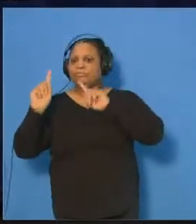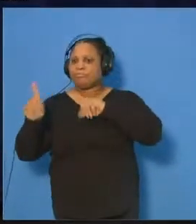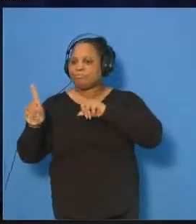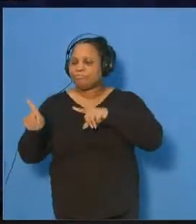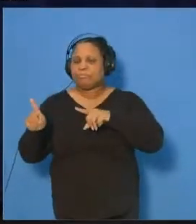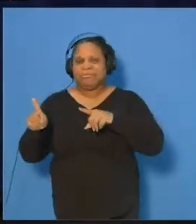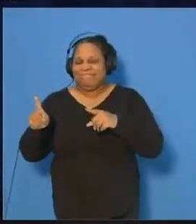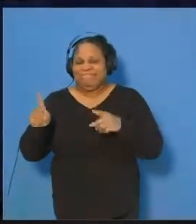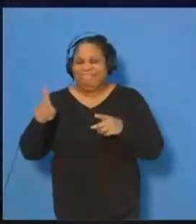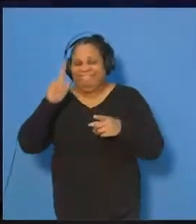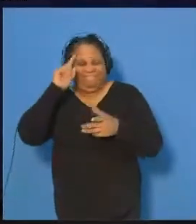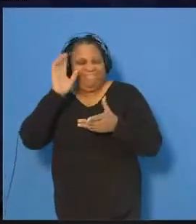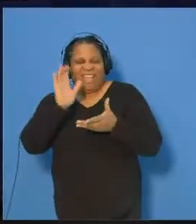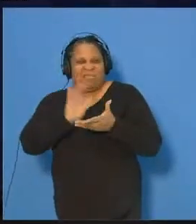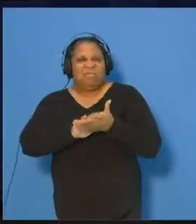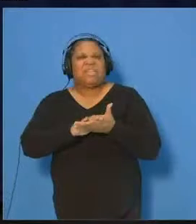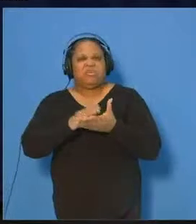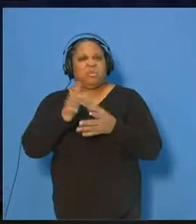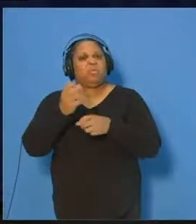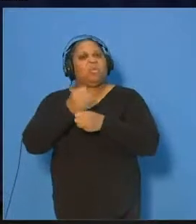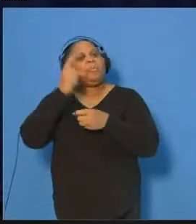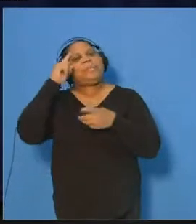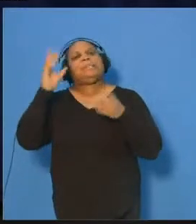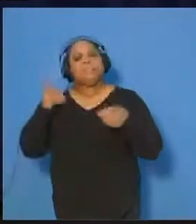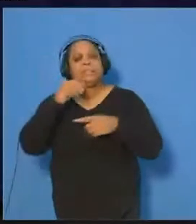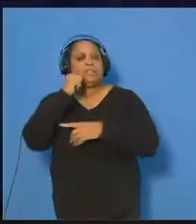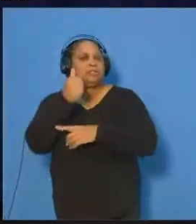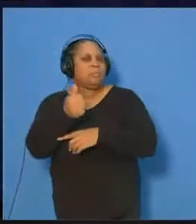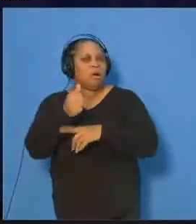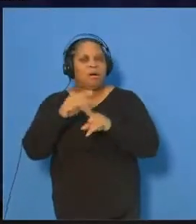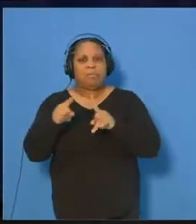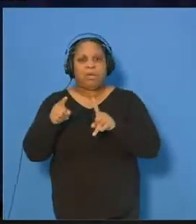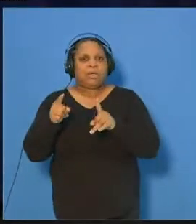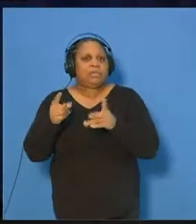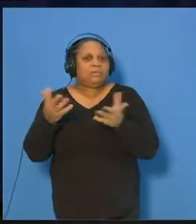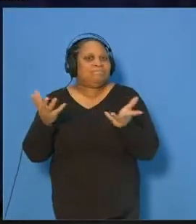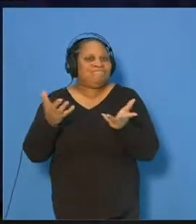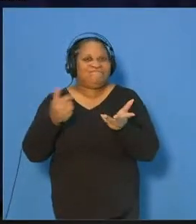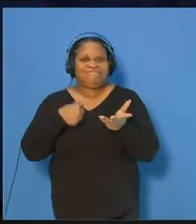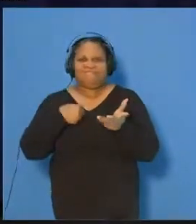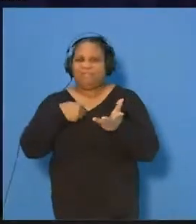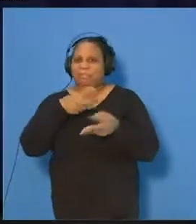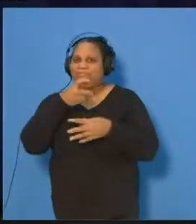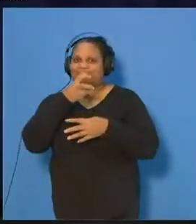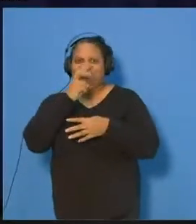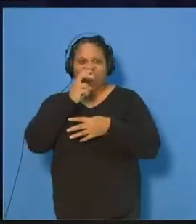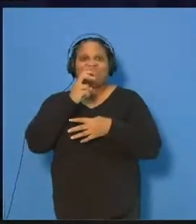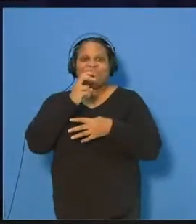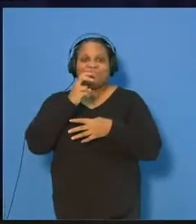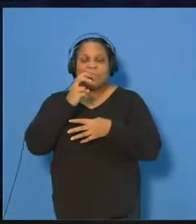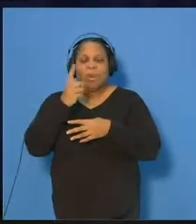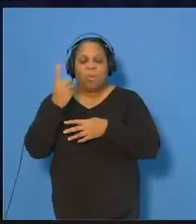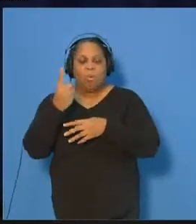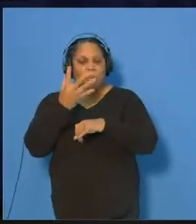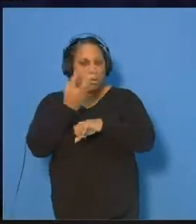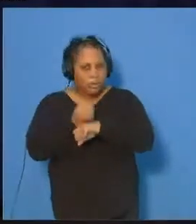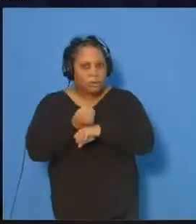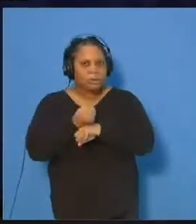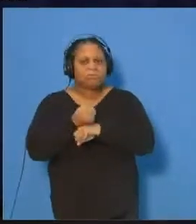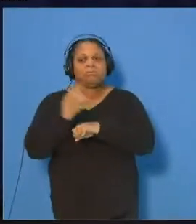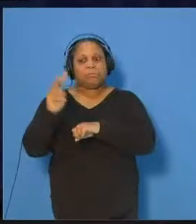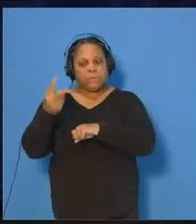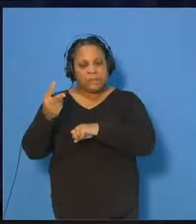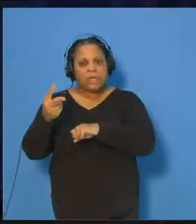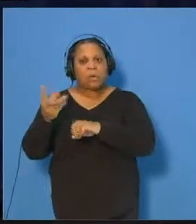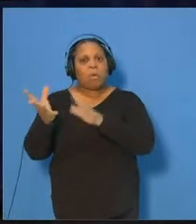that's as I said, we'll make the decisions tomorrow, but I have been very firm that there was one shelter in place. There was a second